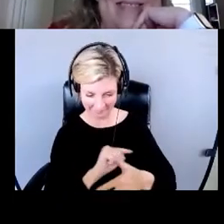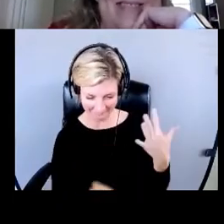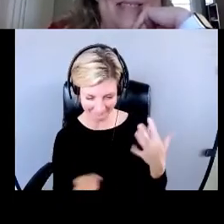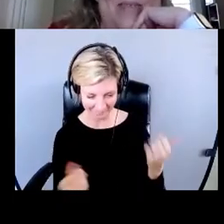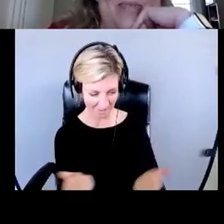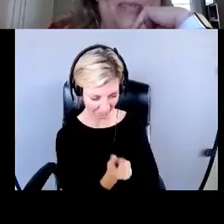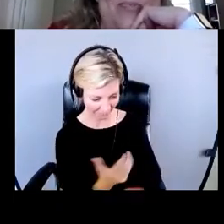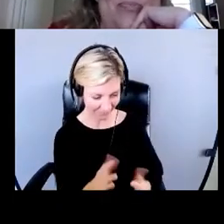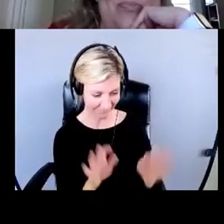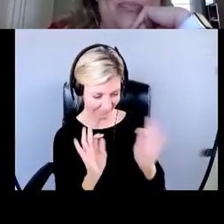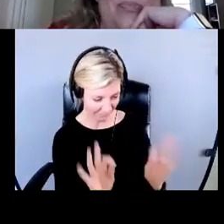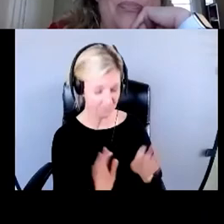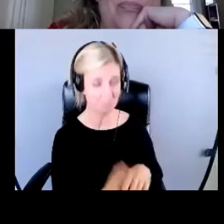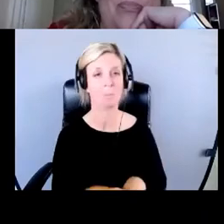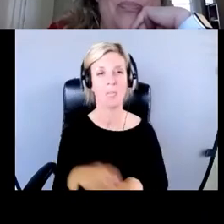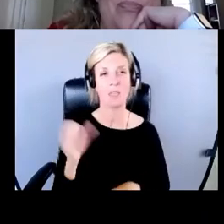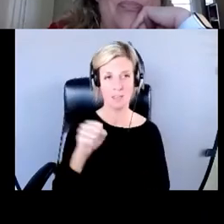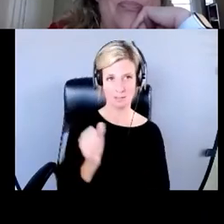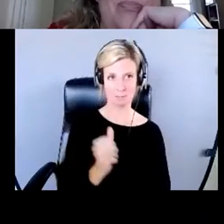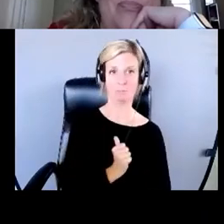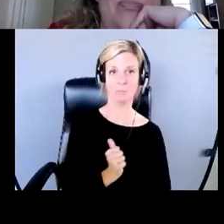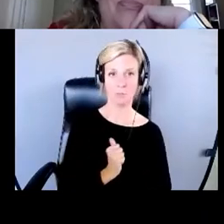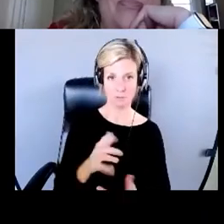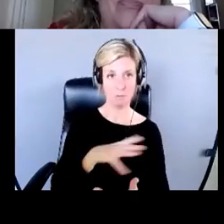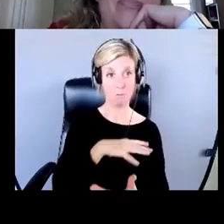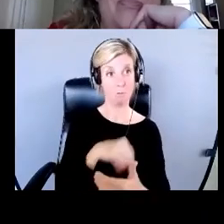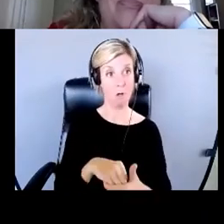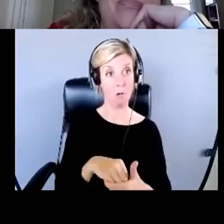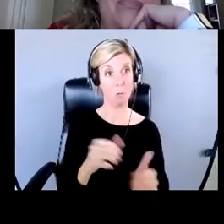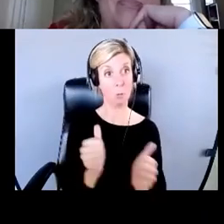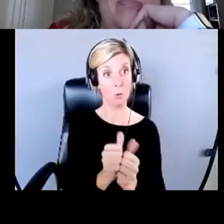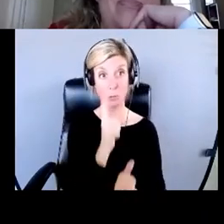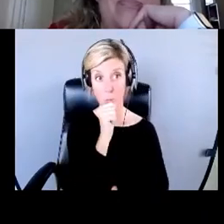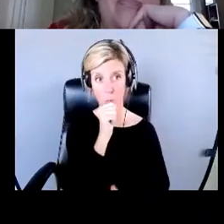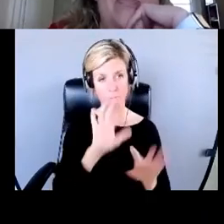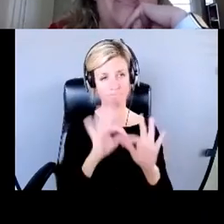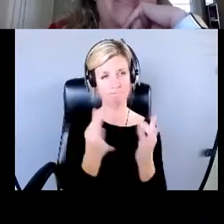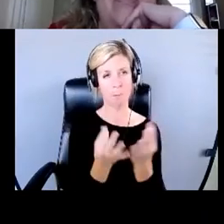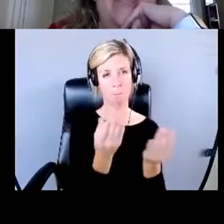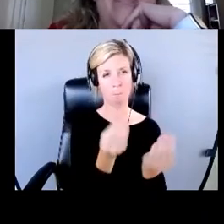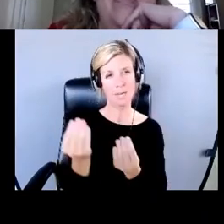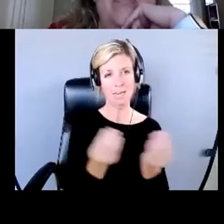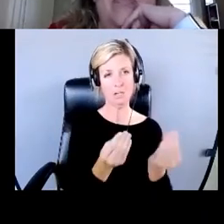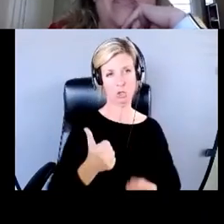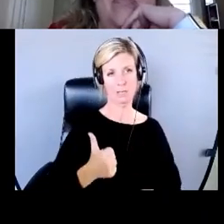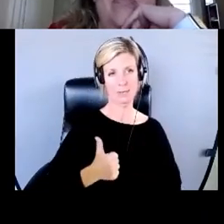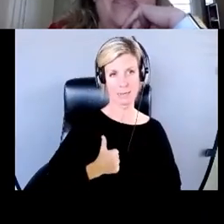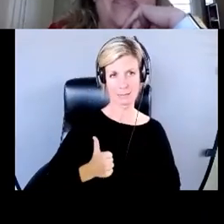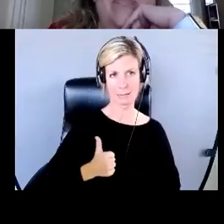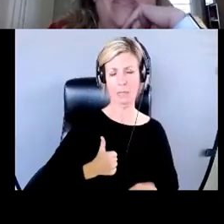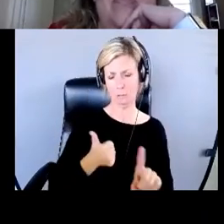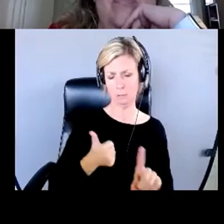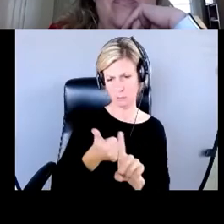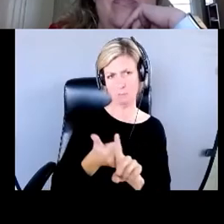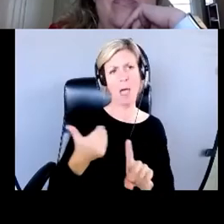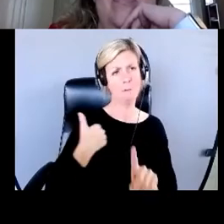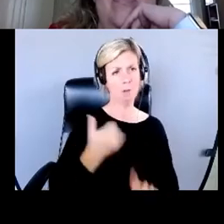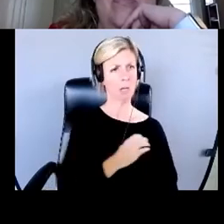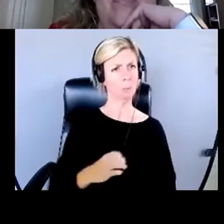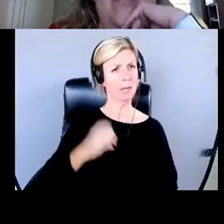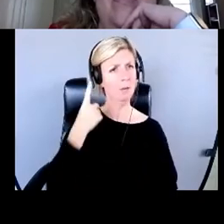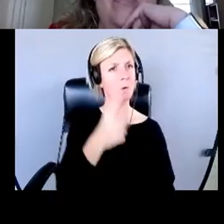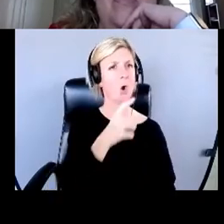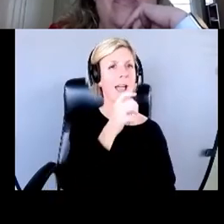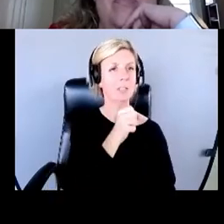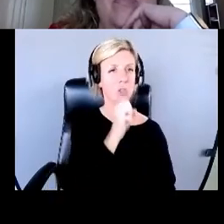Yes, I'm involved with Family Mediation Canada. And they have an elder mediation committee and an elder mediation